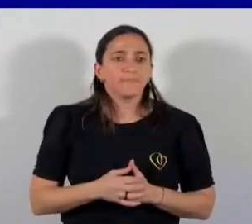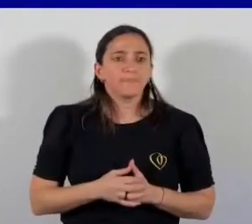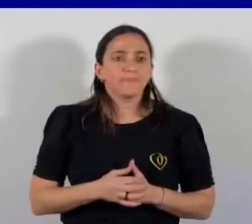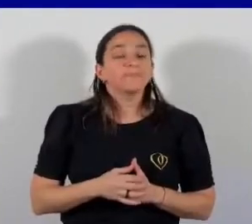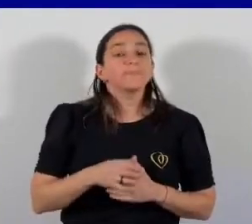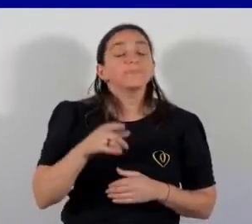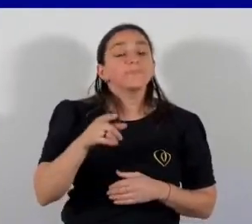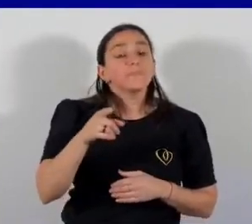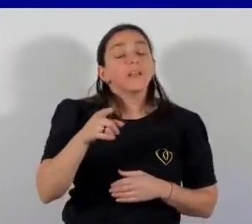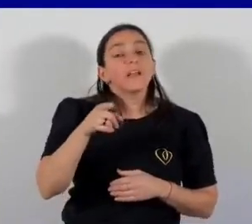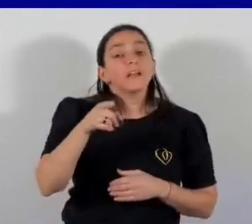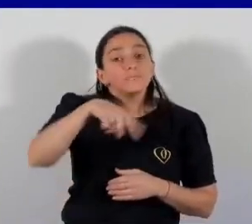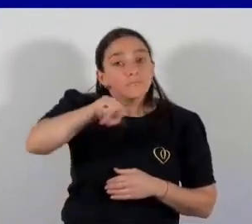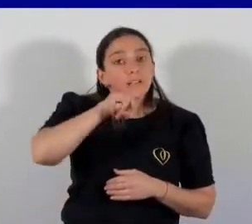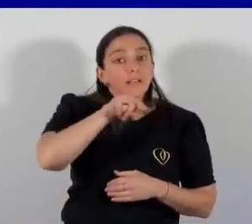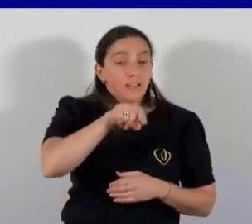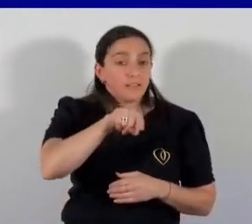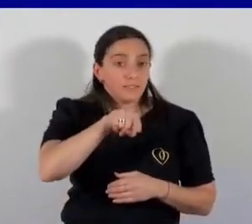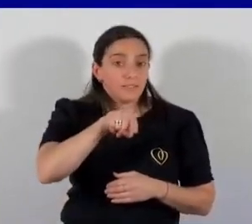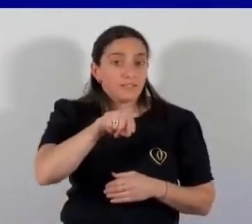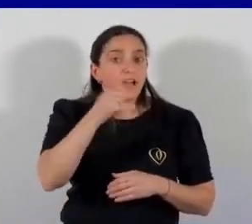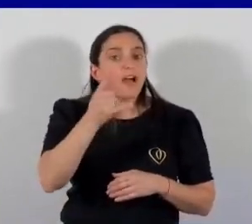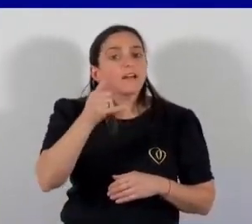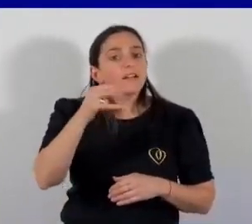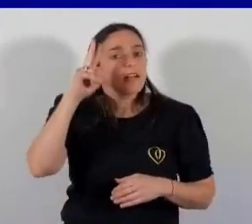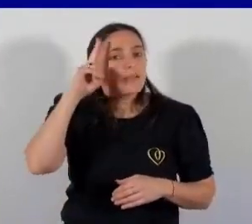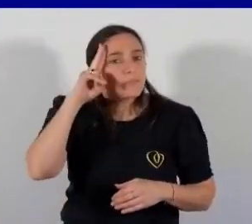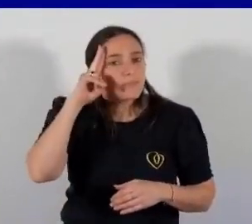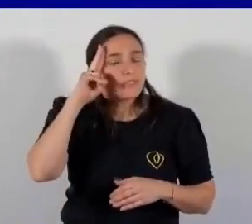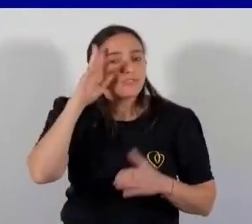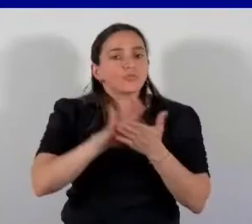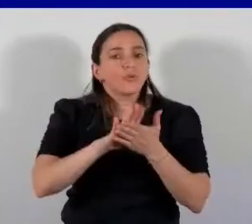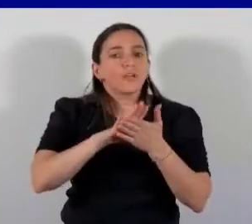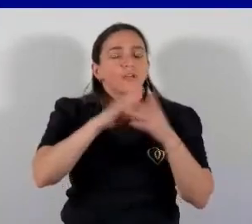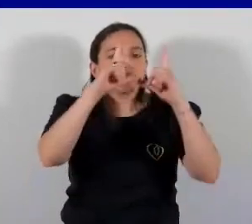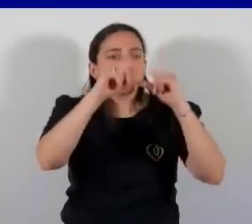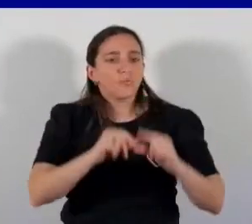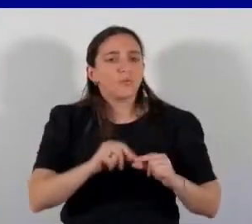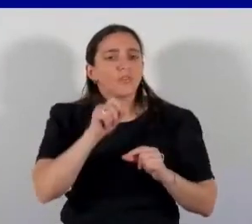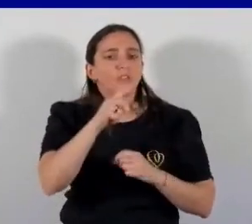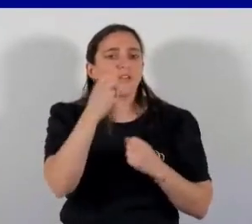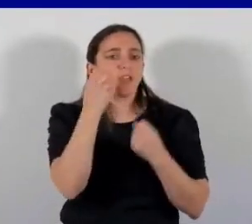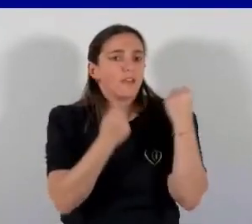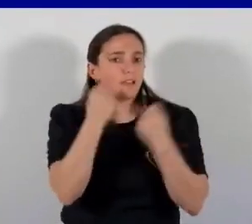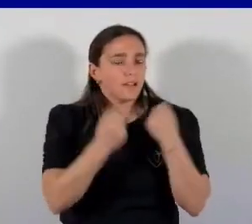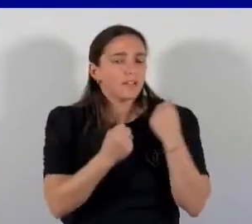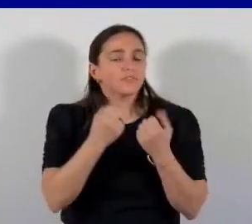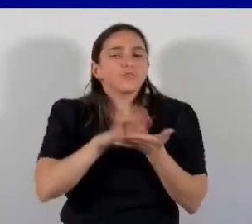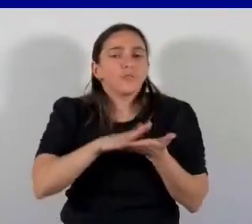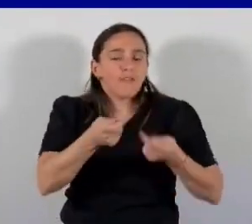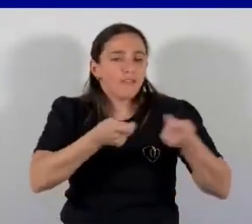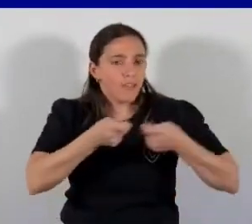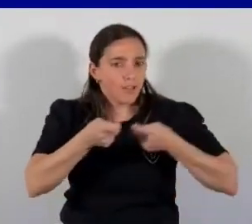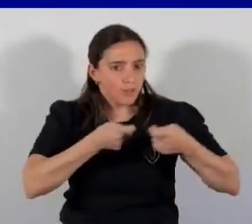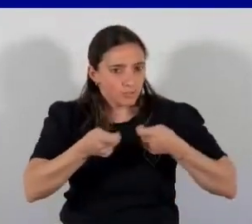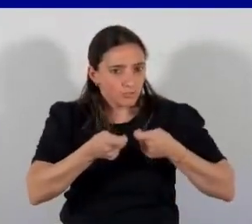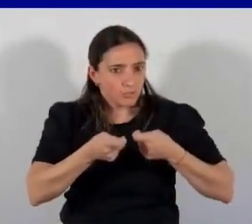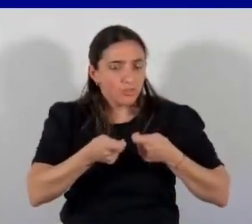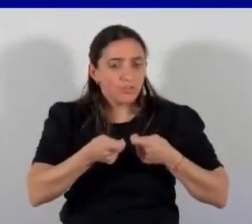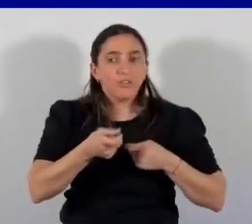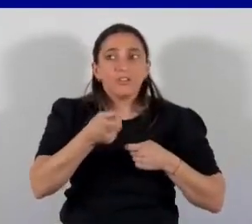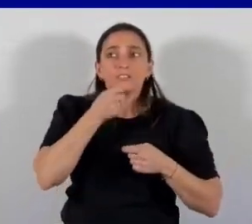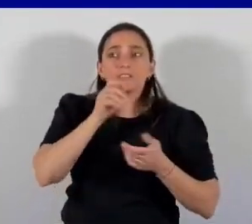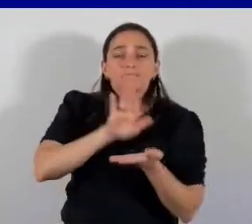did. es que hay In the RIGI, what you have situación económica financiera de is that there is a respect of the economic